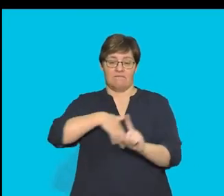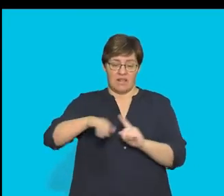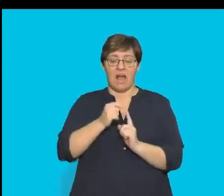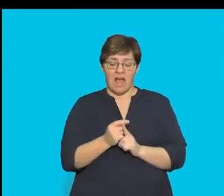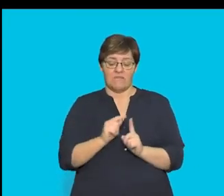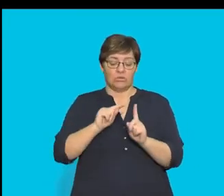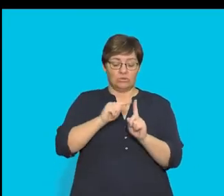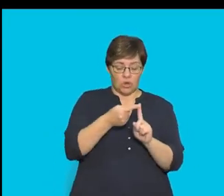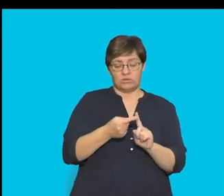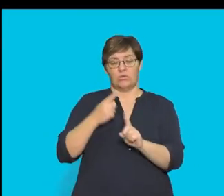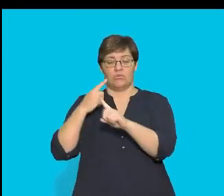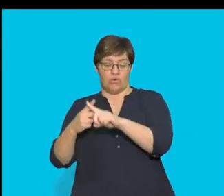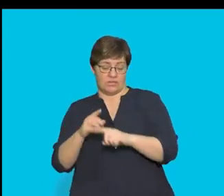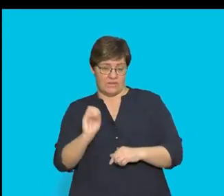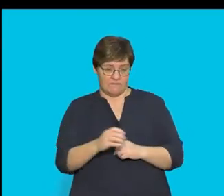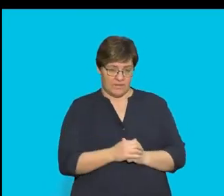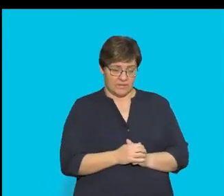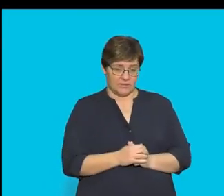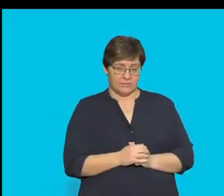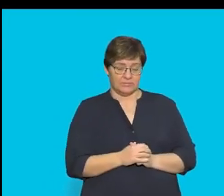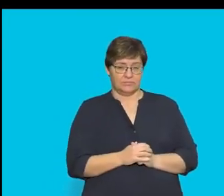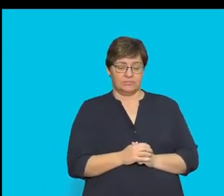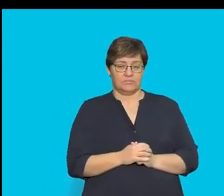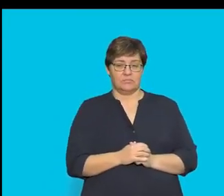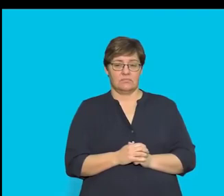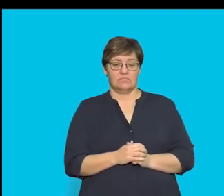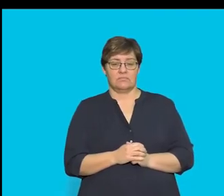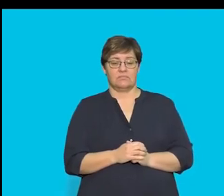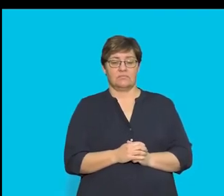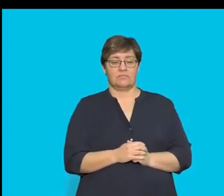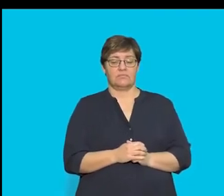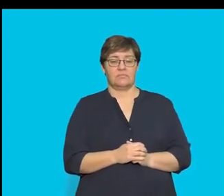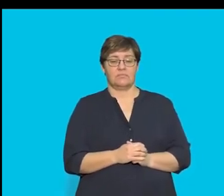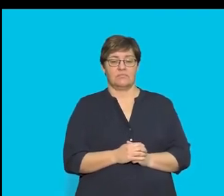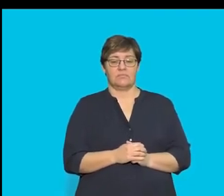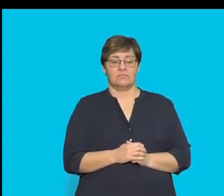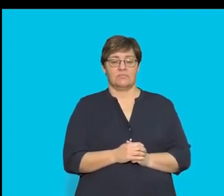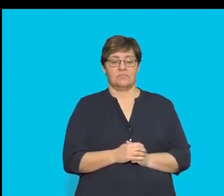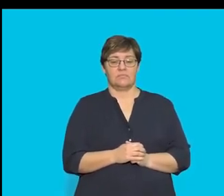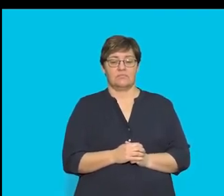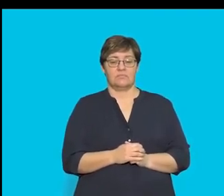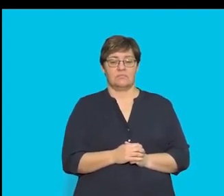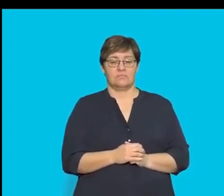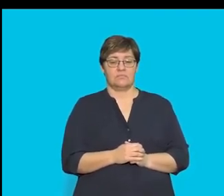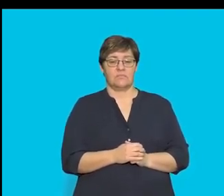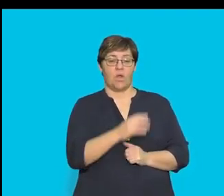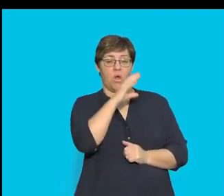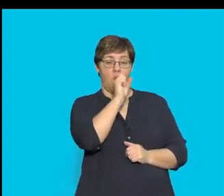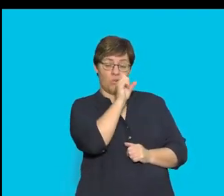So let's have a look at this particular example. The orange circle